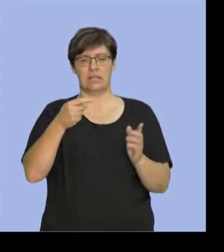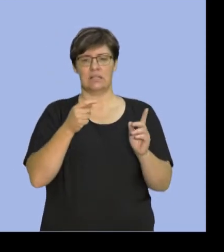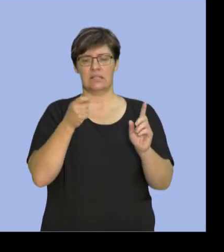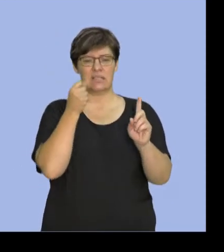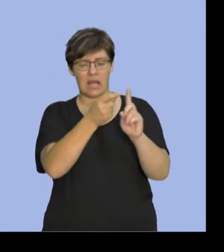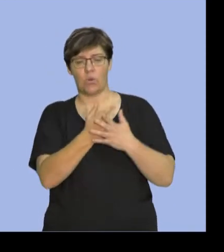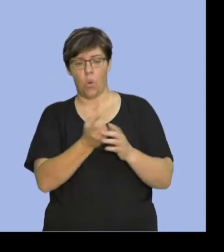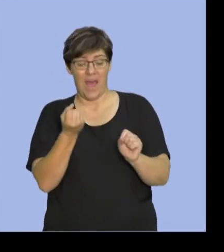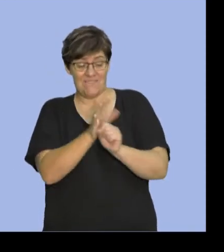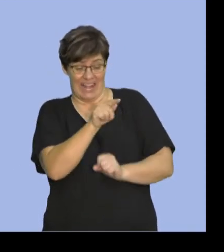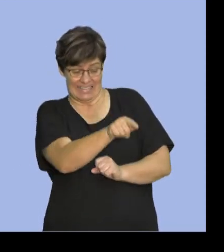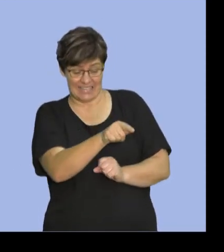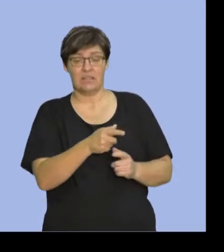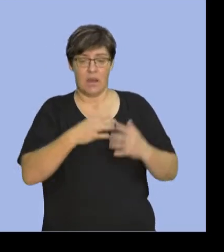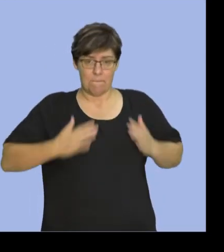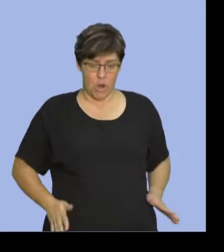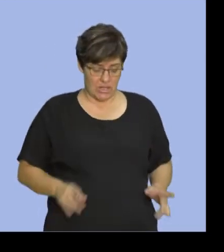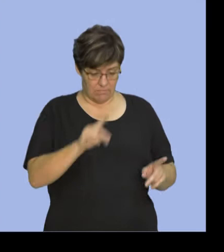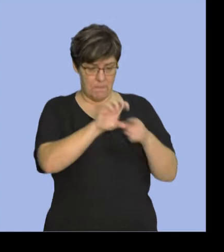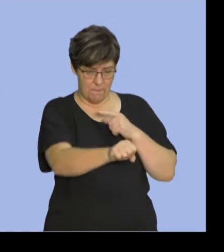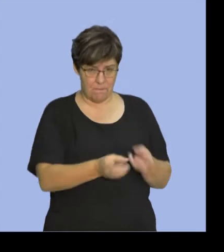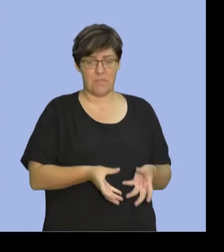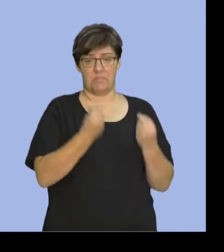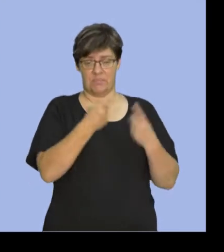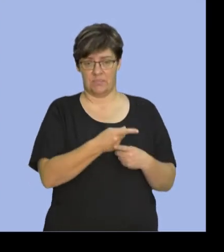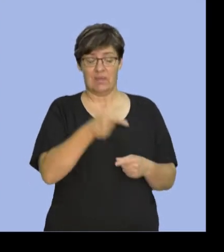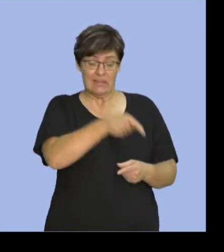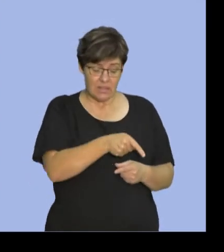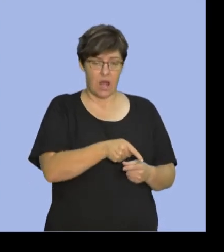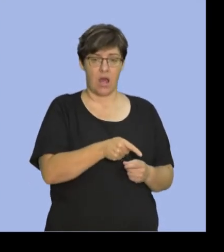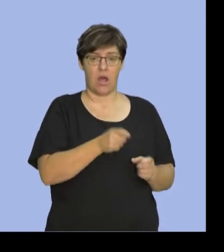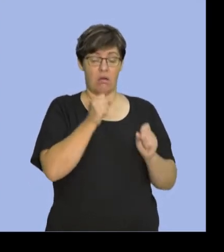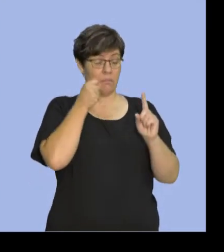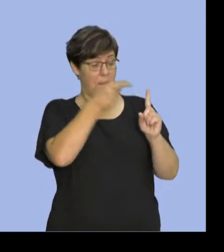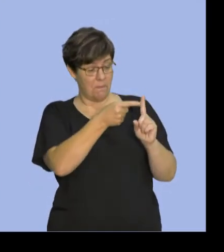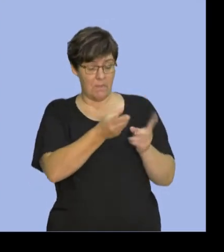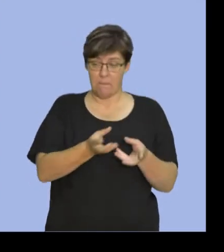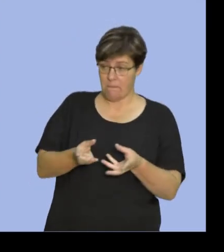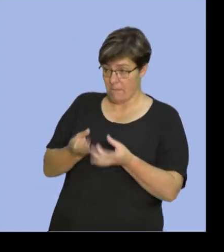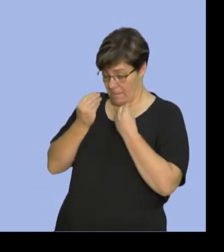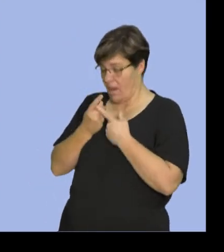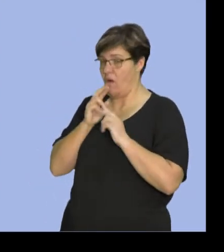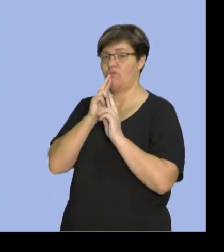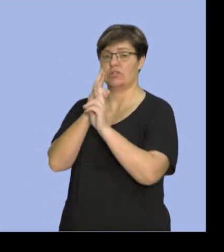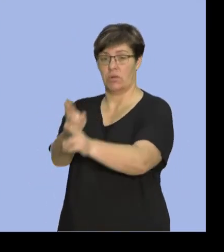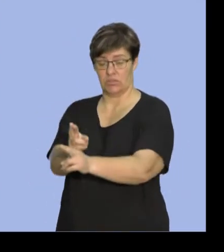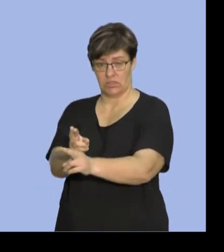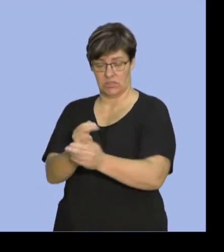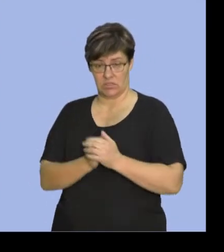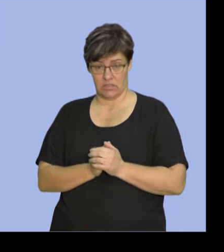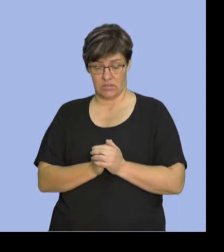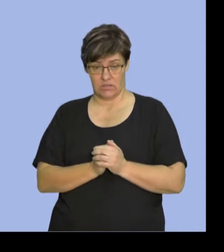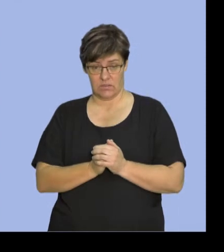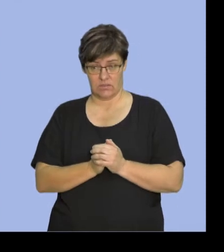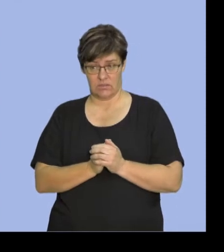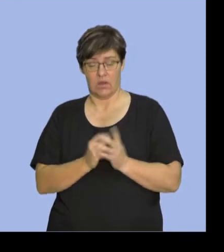organ. The target organ then responds, so the effector organ responds it in an opposite